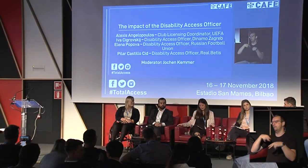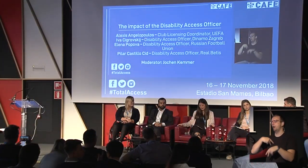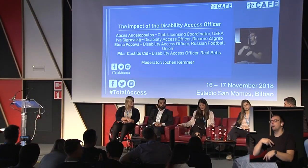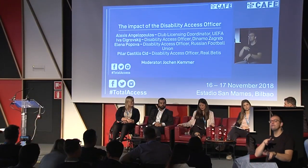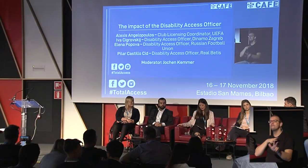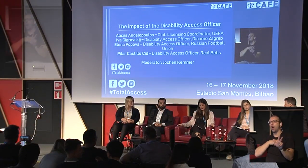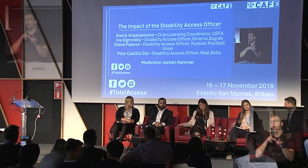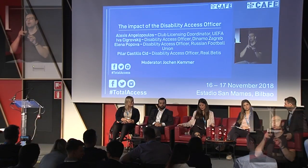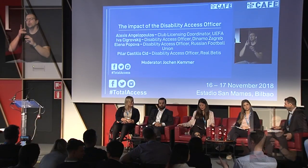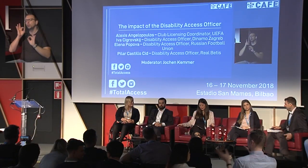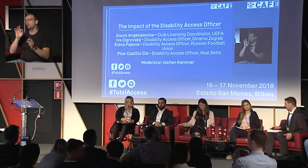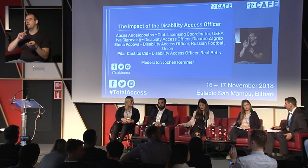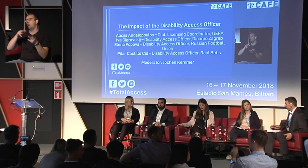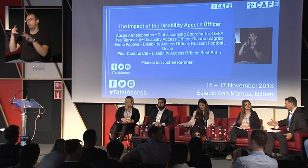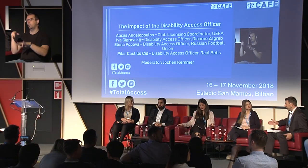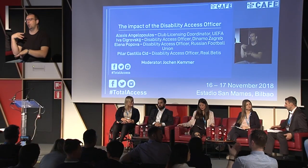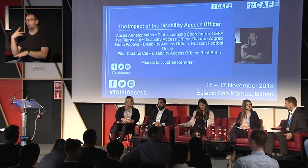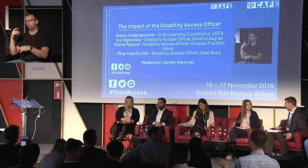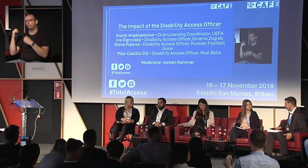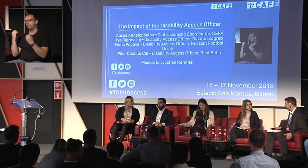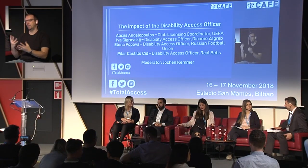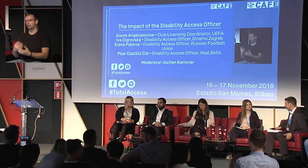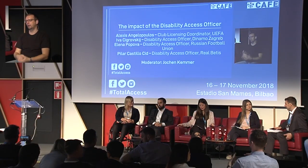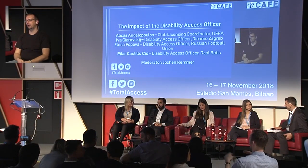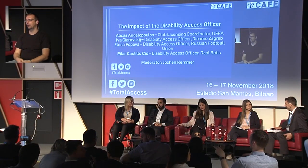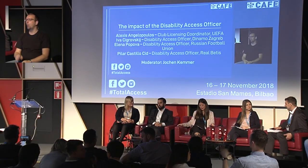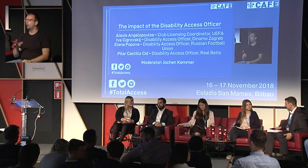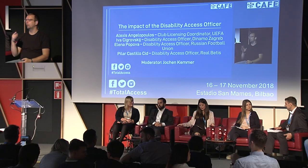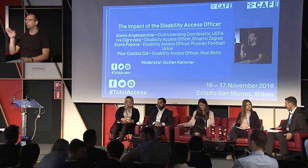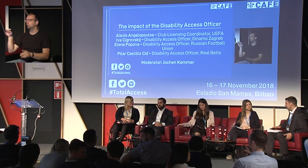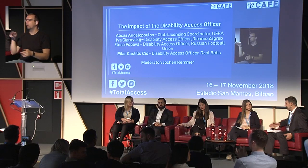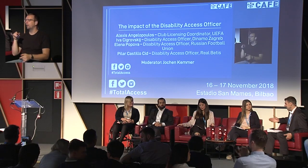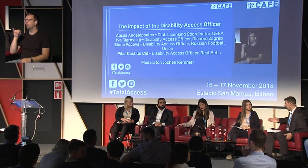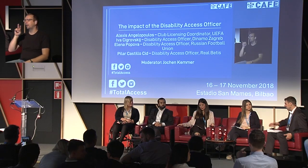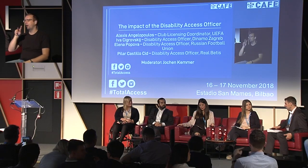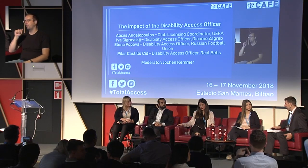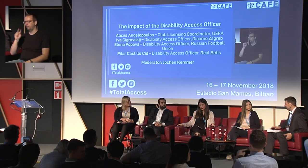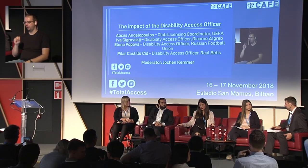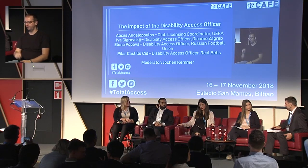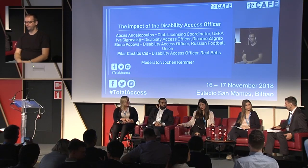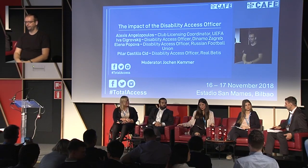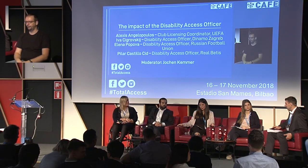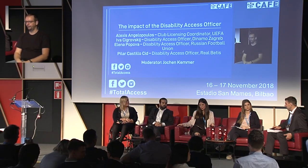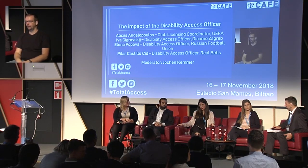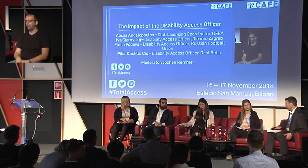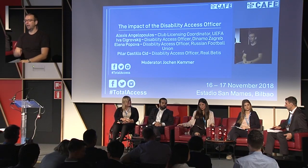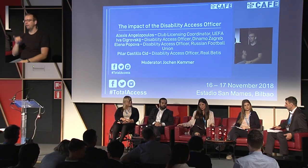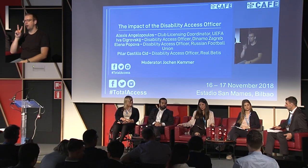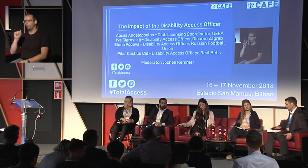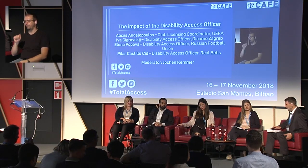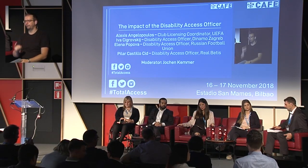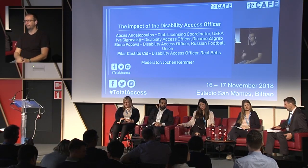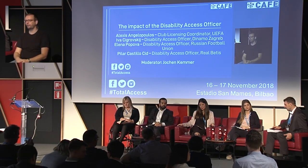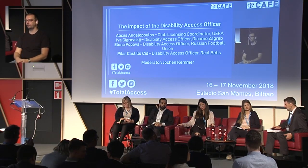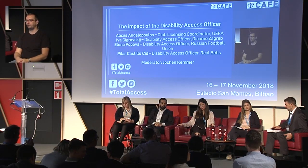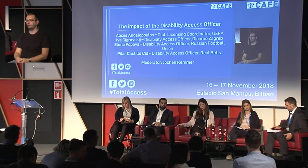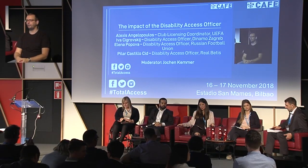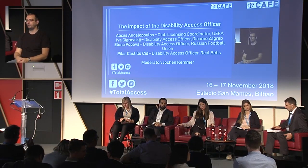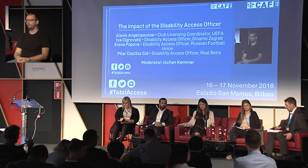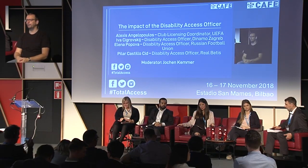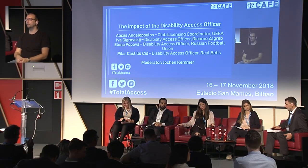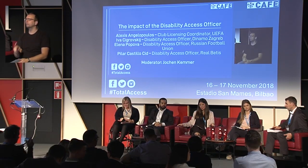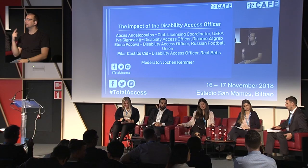Back again to Eva. We've heard your like. Having two roles at the same time, working as a new media expert